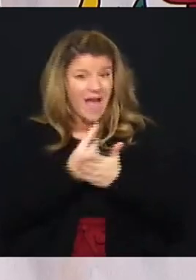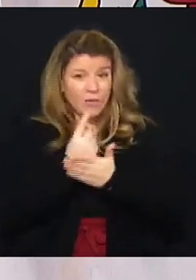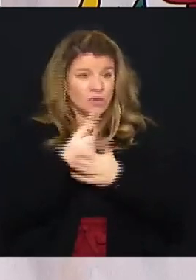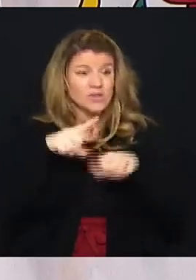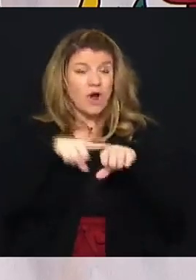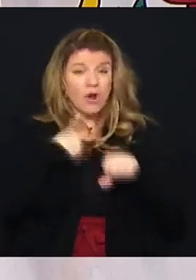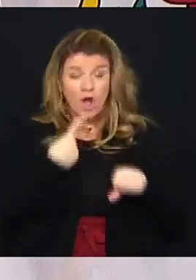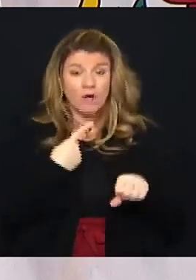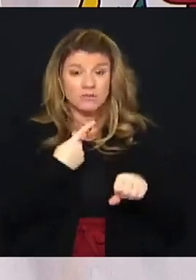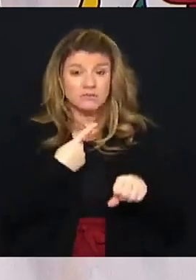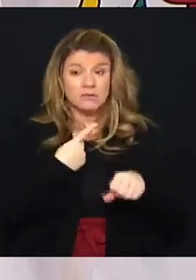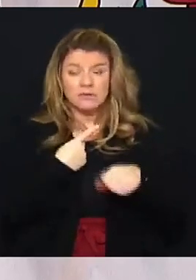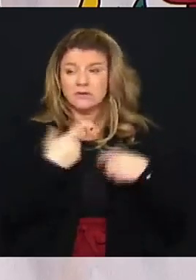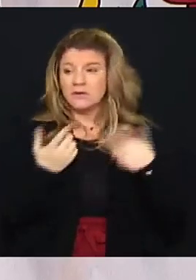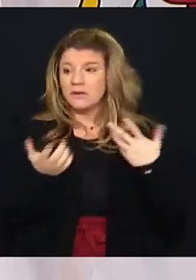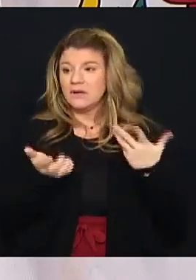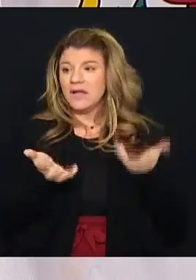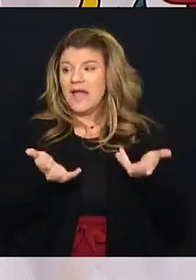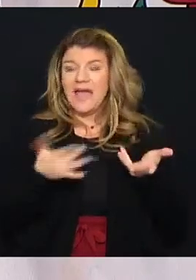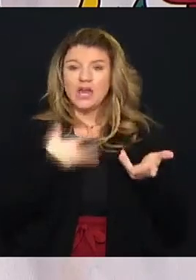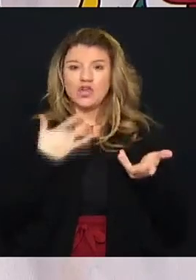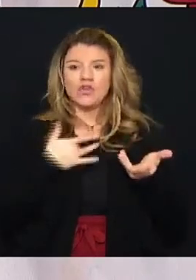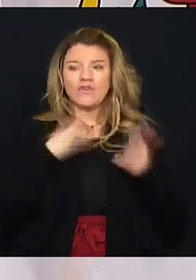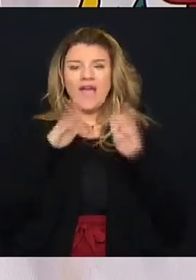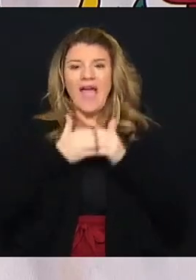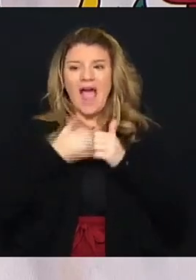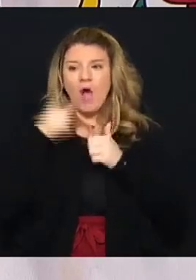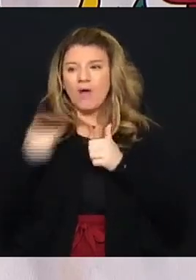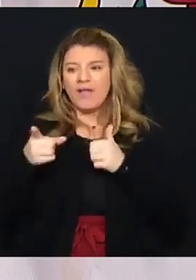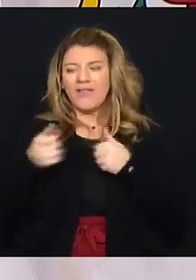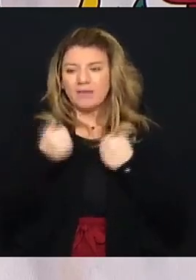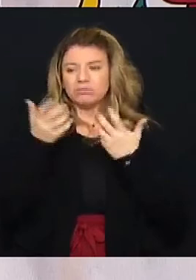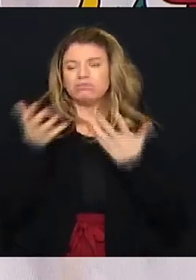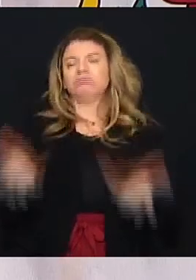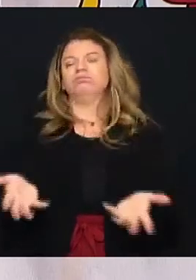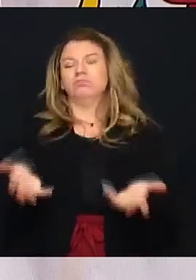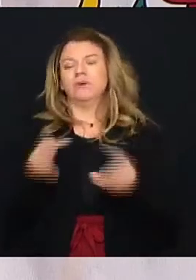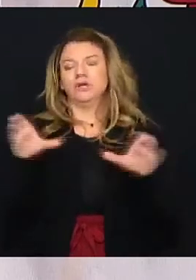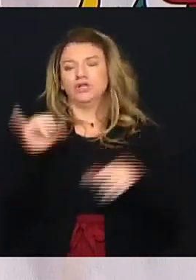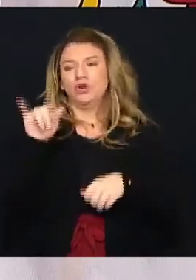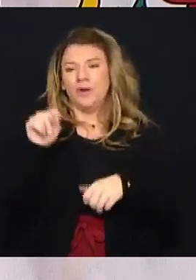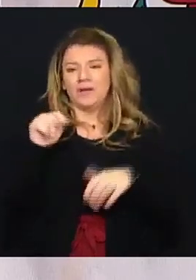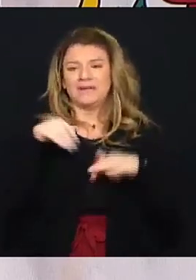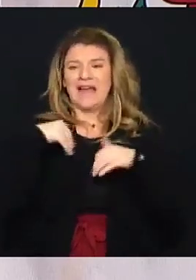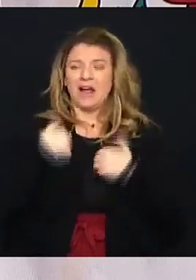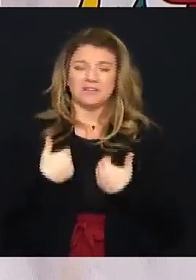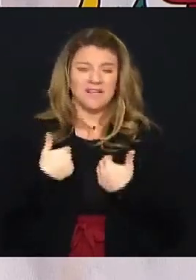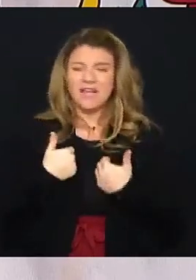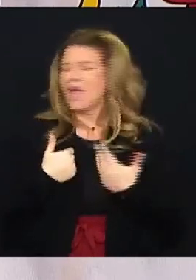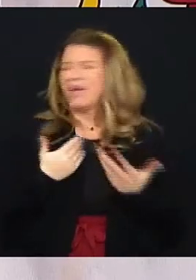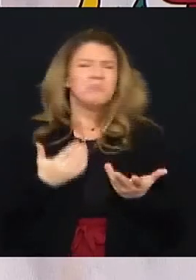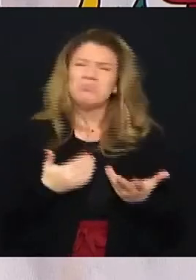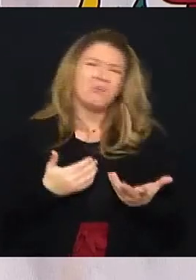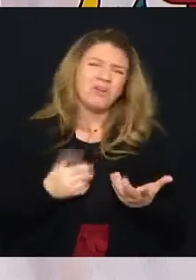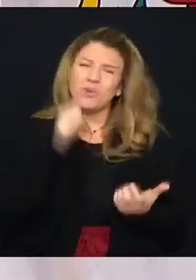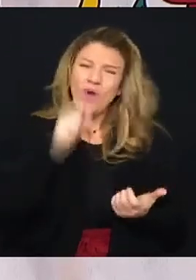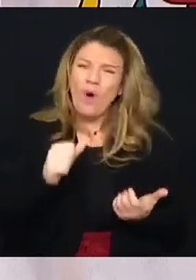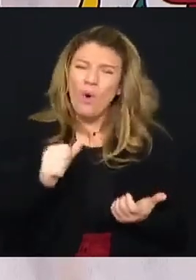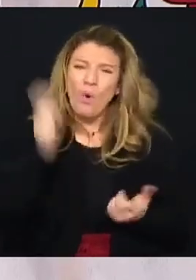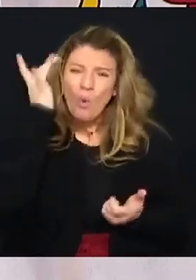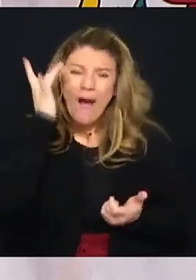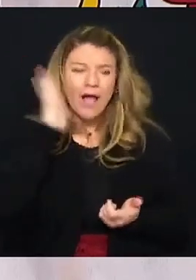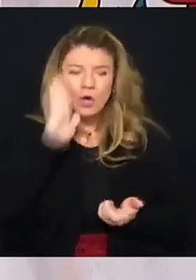long. And you think, well, how can they tirelessly keep doing this? Well, you don't do it tirelessly, you know, because you get